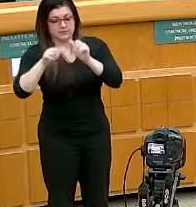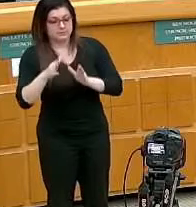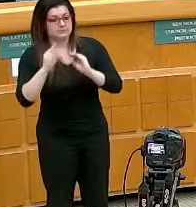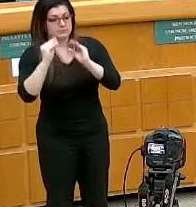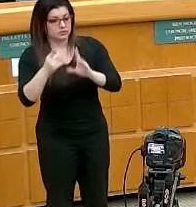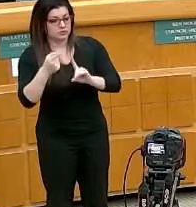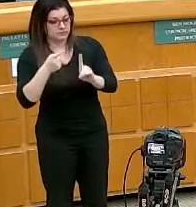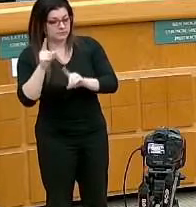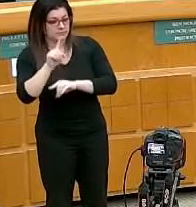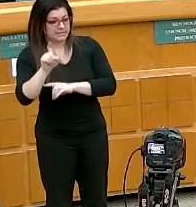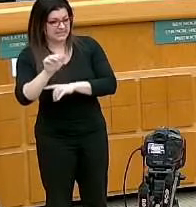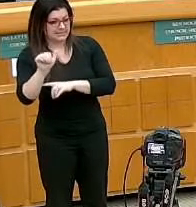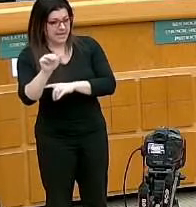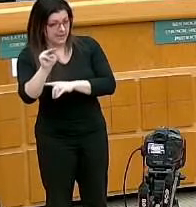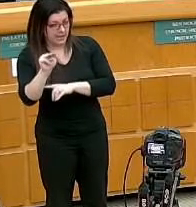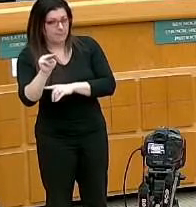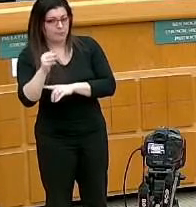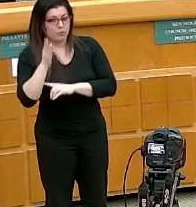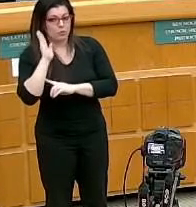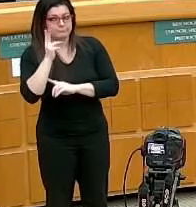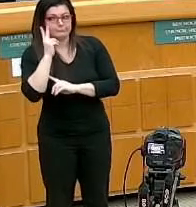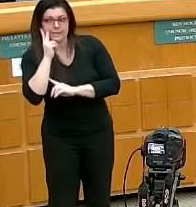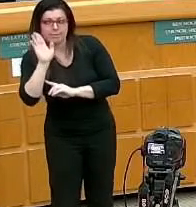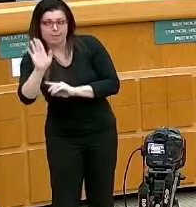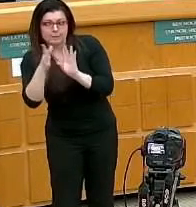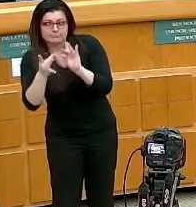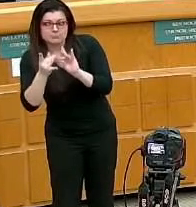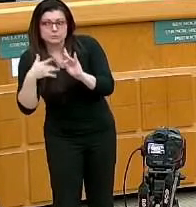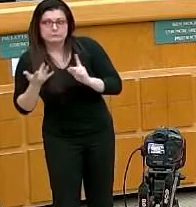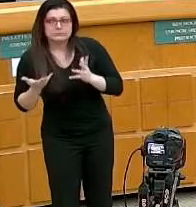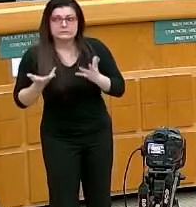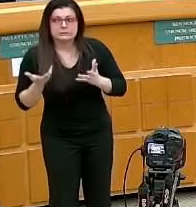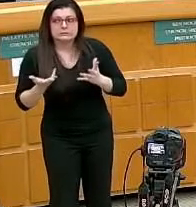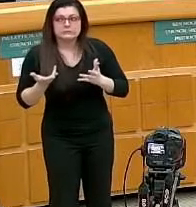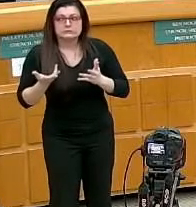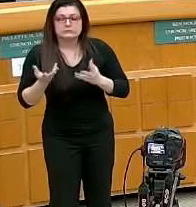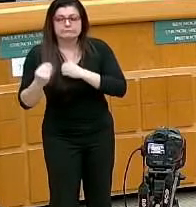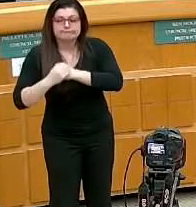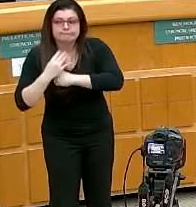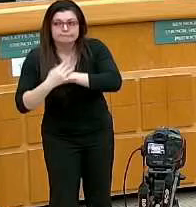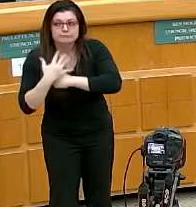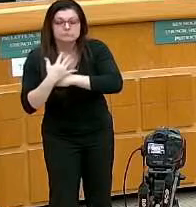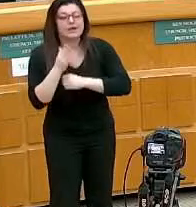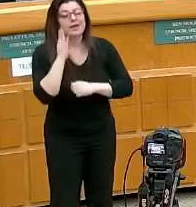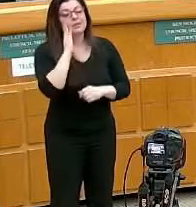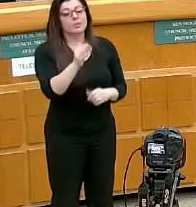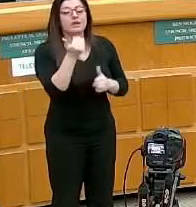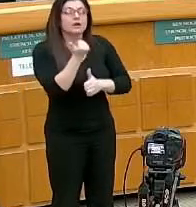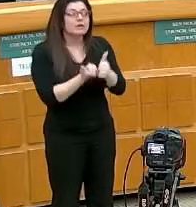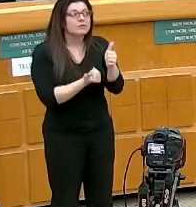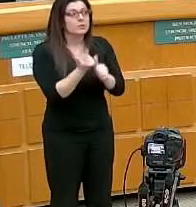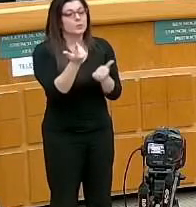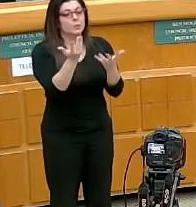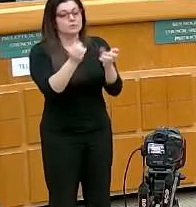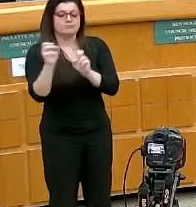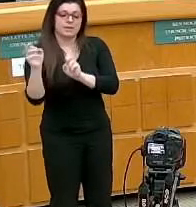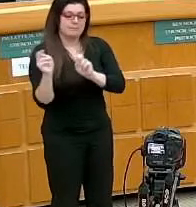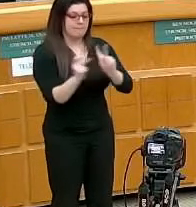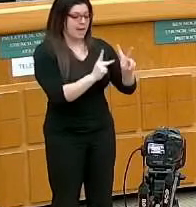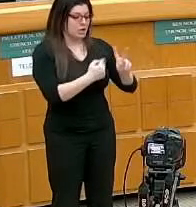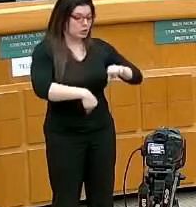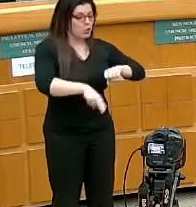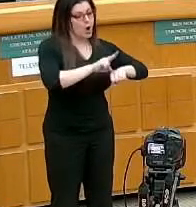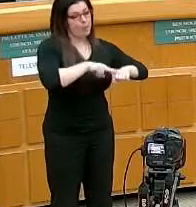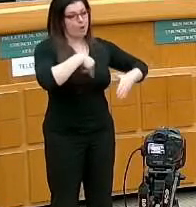We know everybody wants to get back to what used to be normal living. We know that, as does the mayor and council and